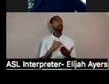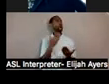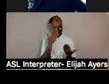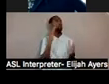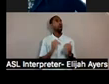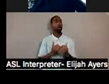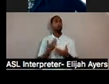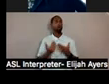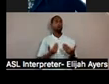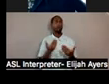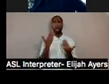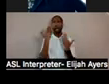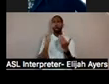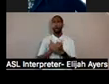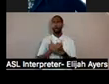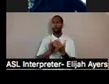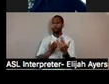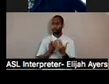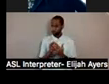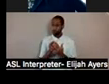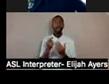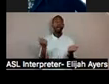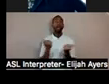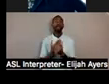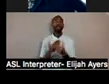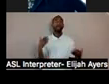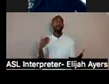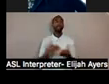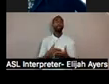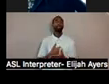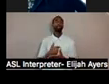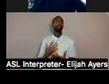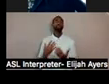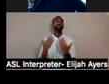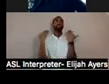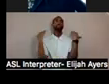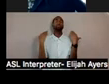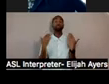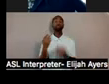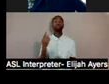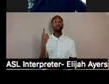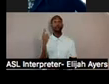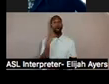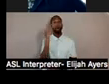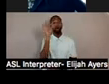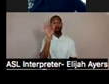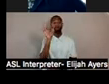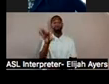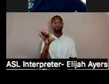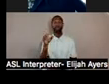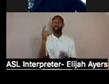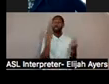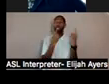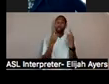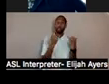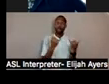I don't know how to get it through. And everything is against me. And something that I'm going to invite you to consider both now and as we